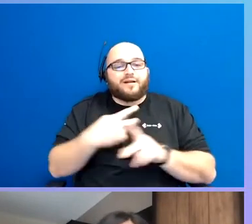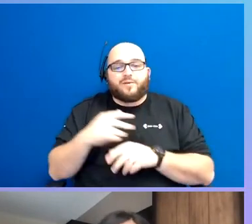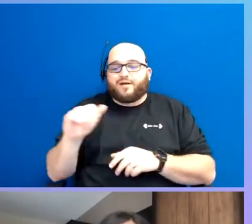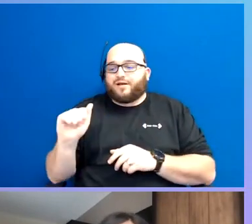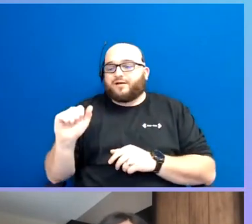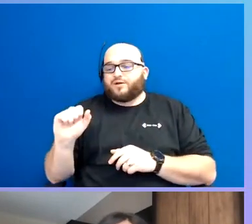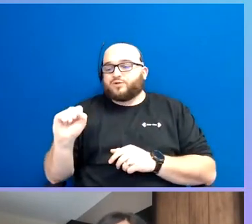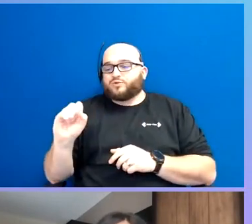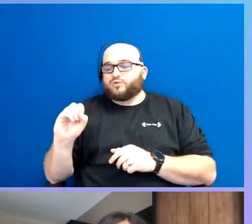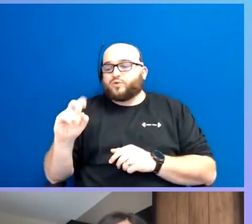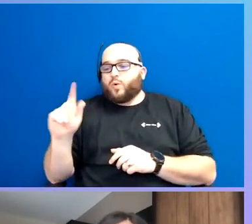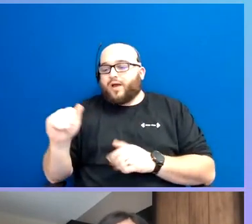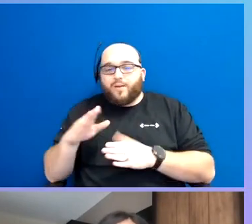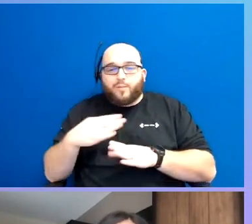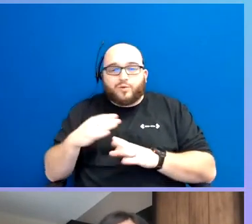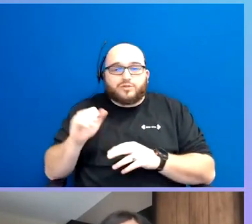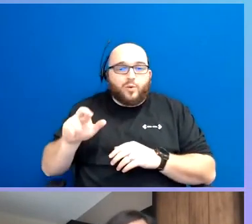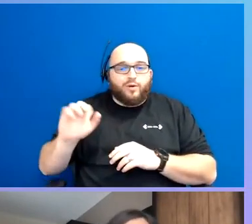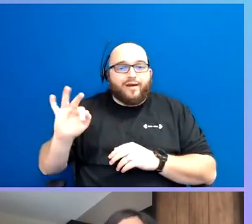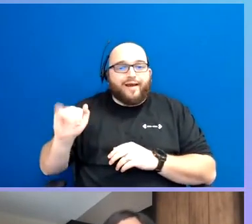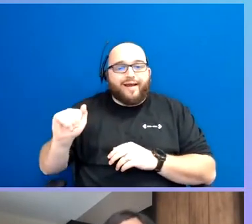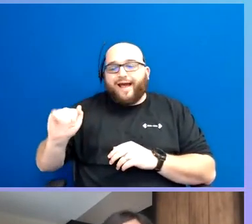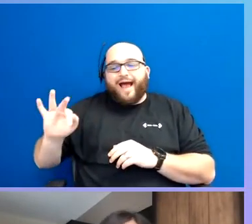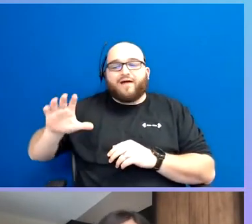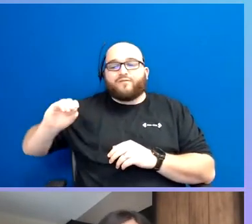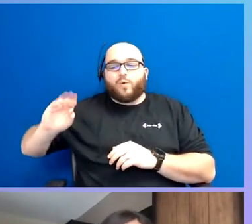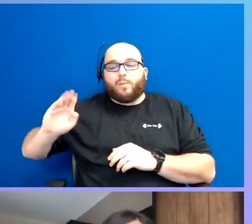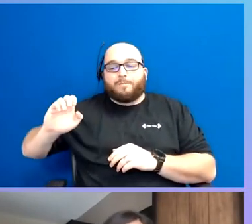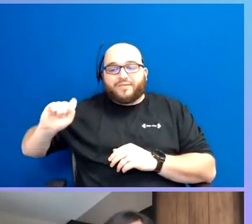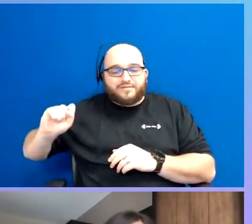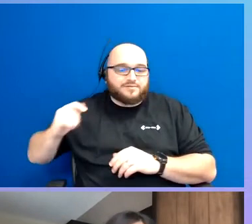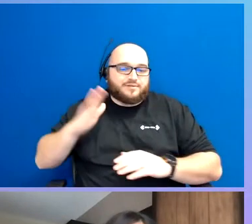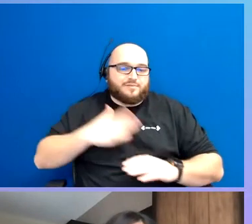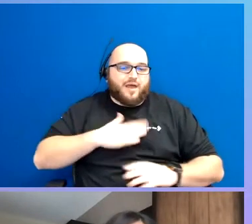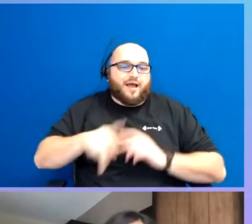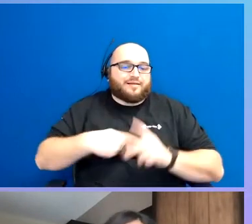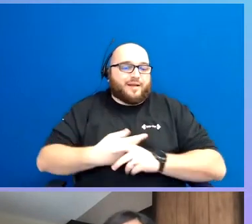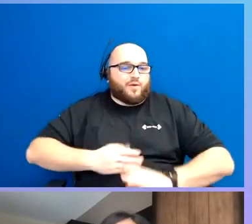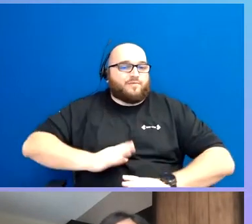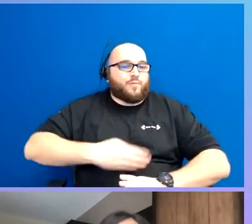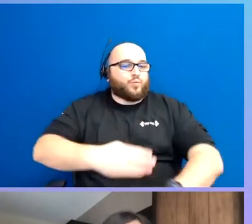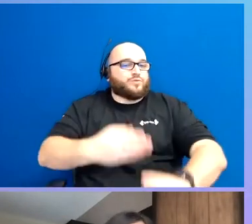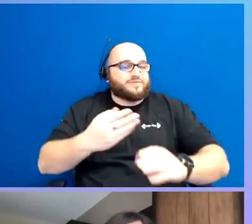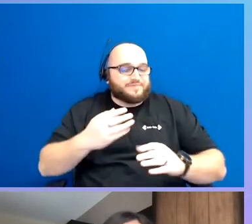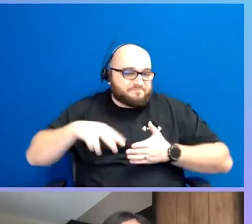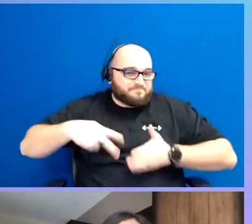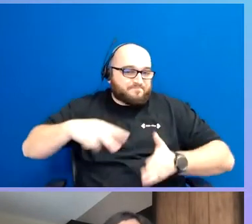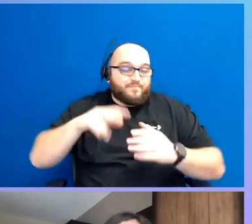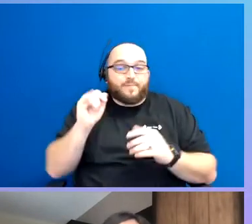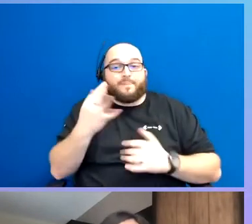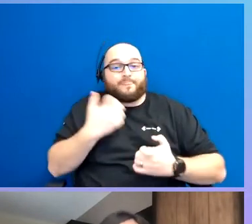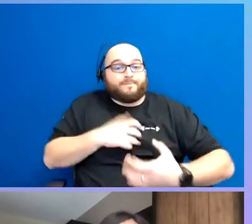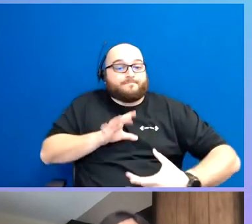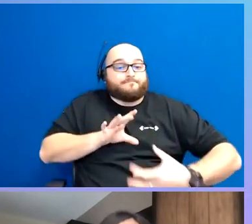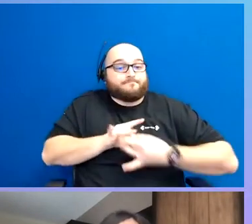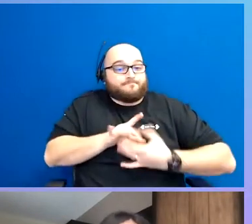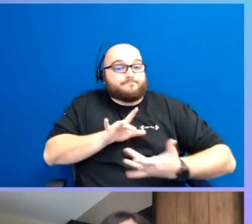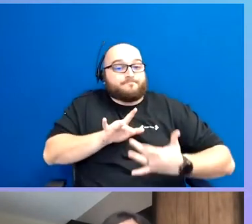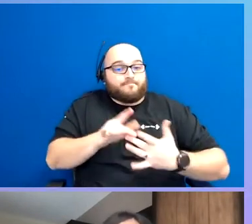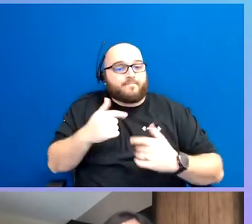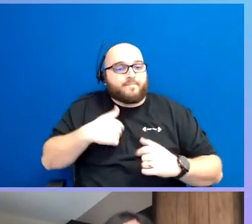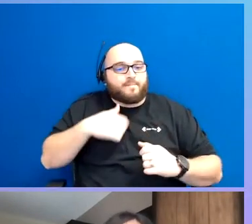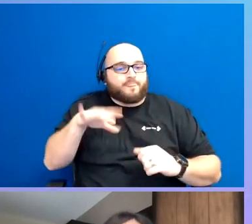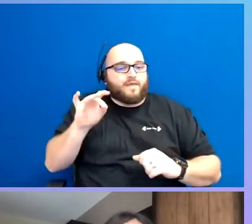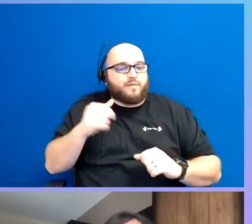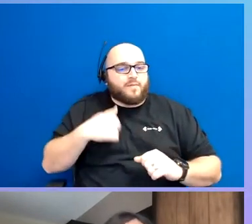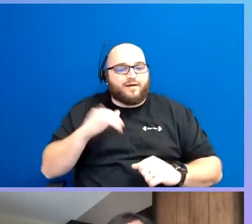beats as well. Those are really all a part of my jam. And if you want to connect with me, you can find me on LinkedIn